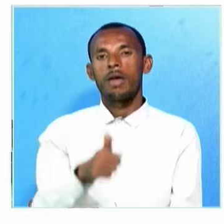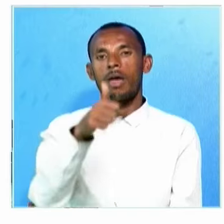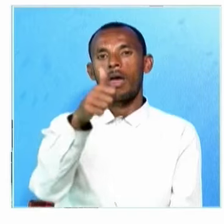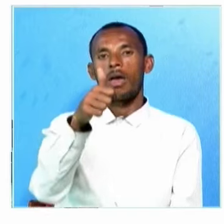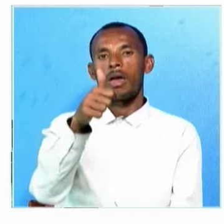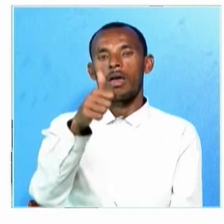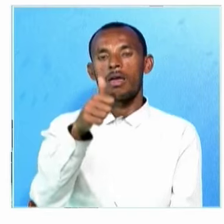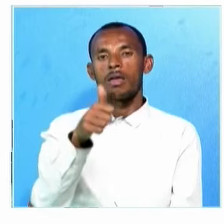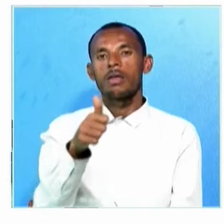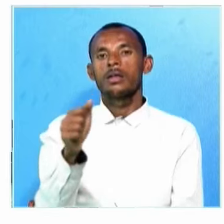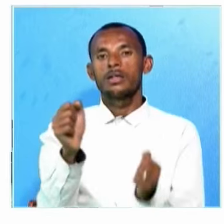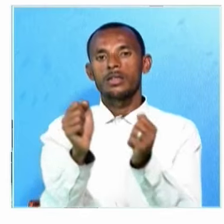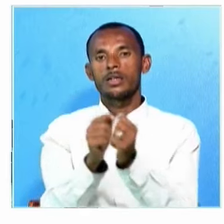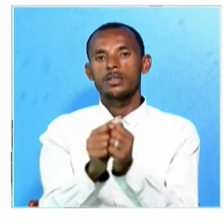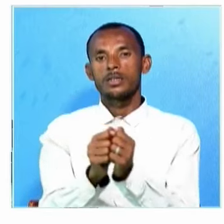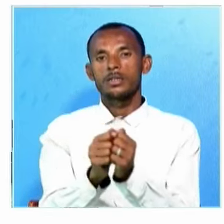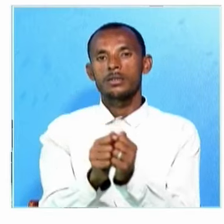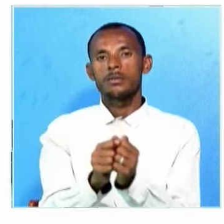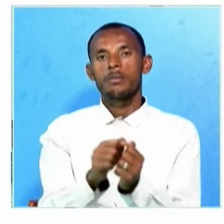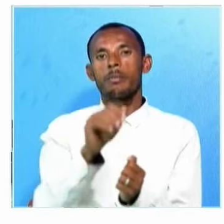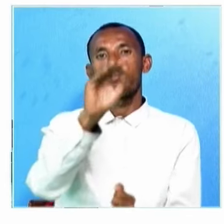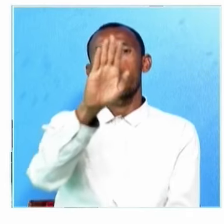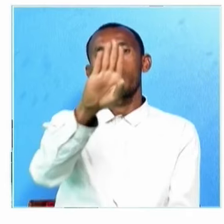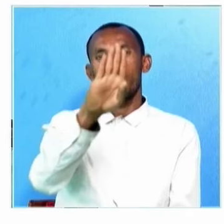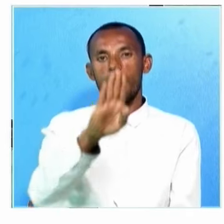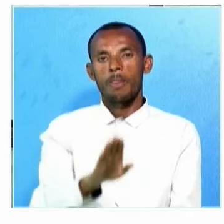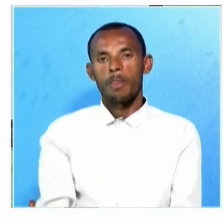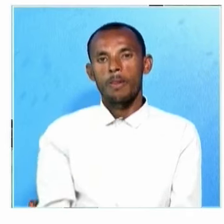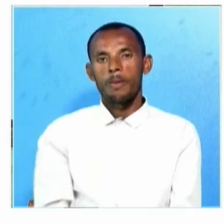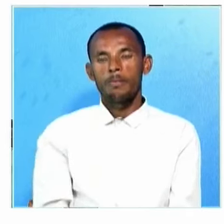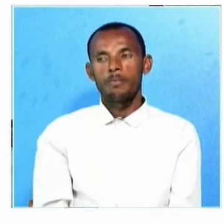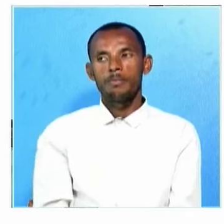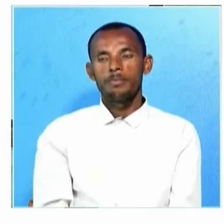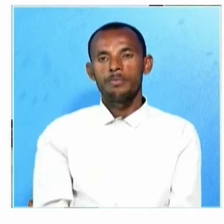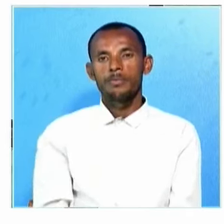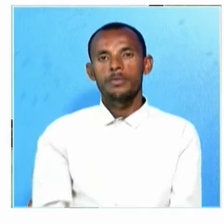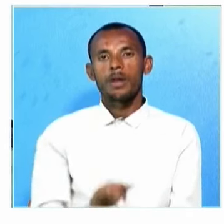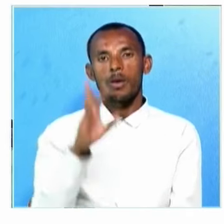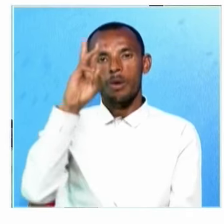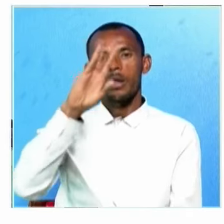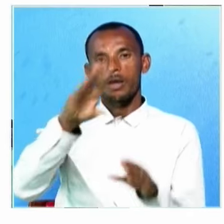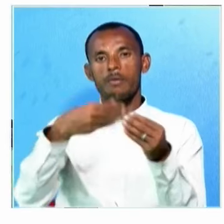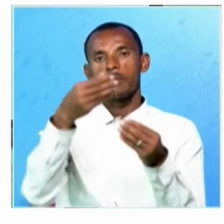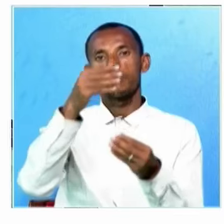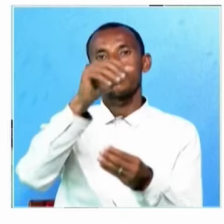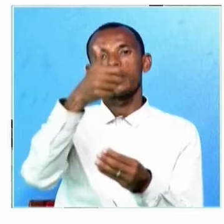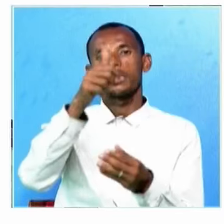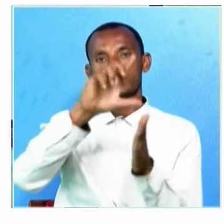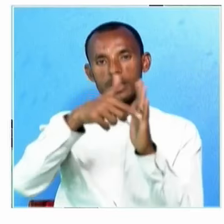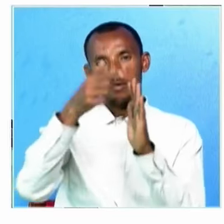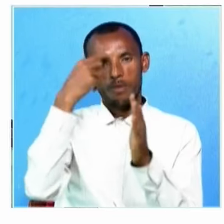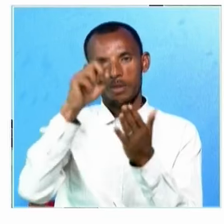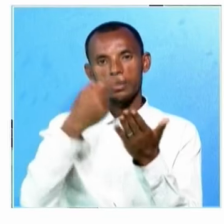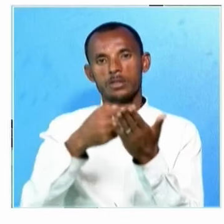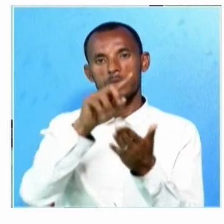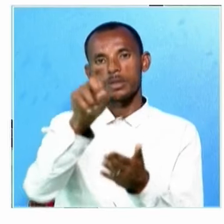A intersection B. I will give you 10 seconds for this question.